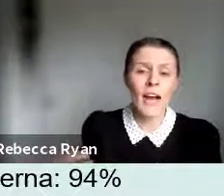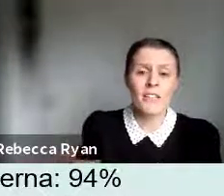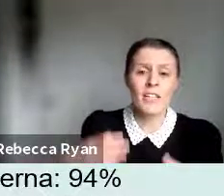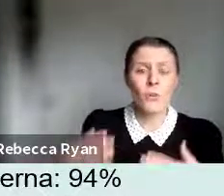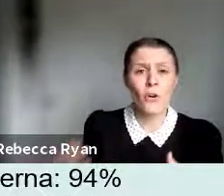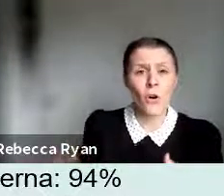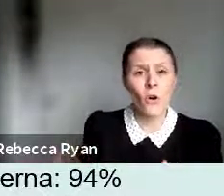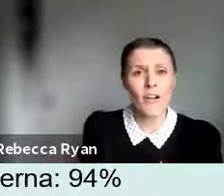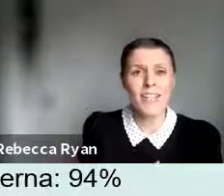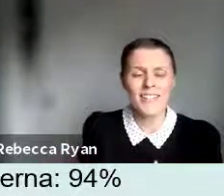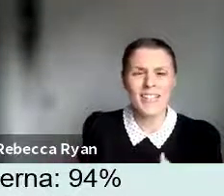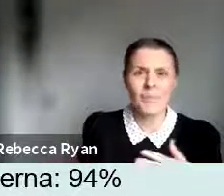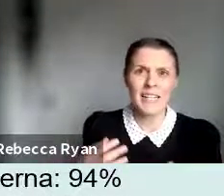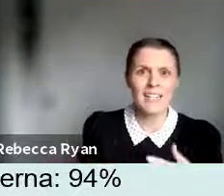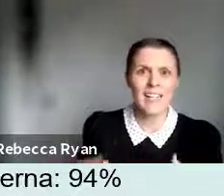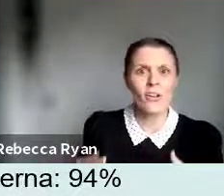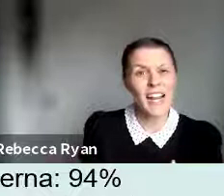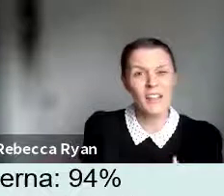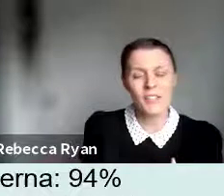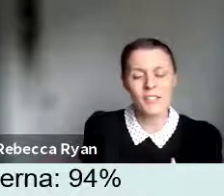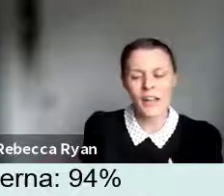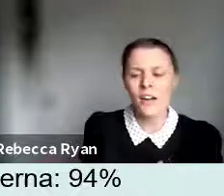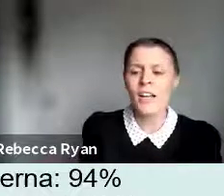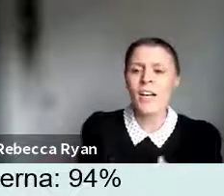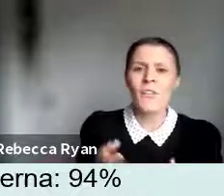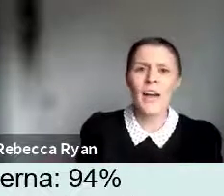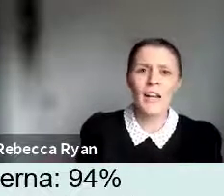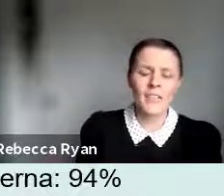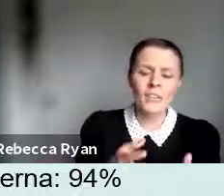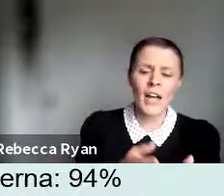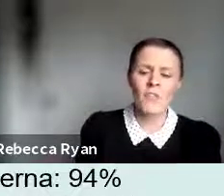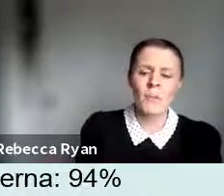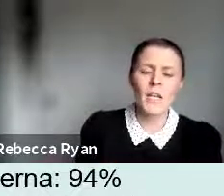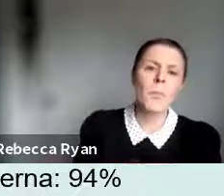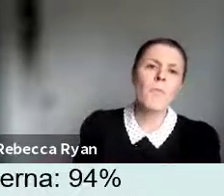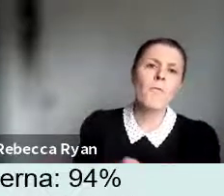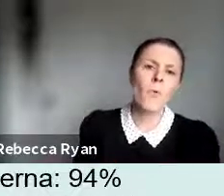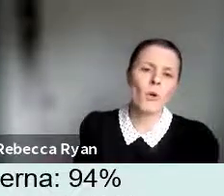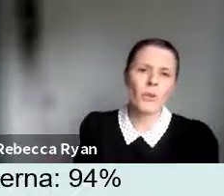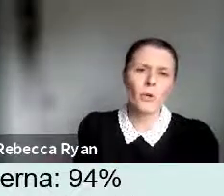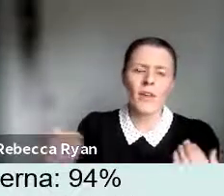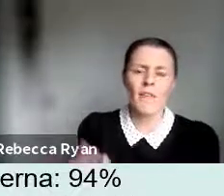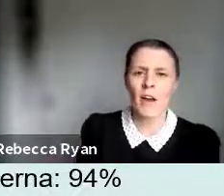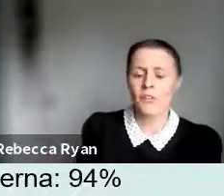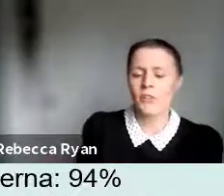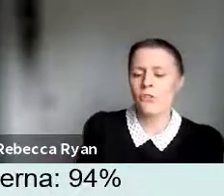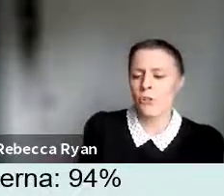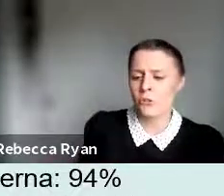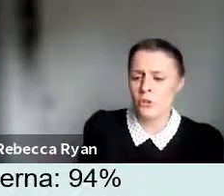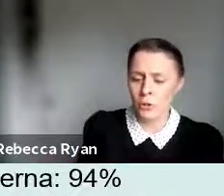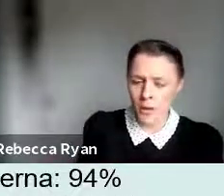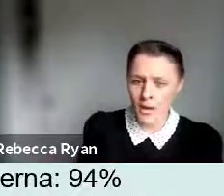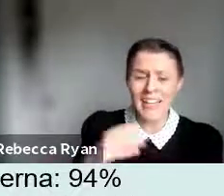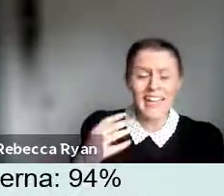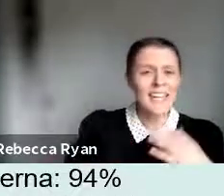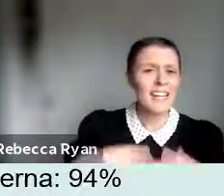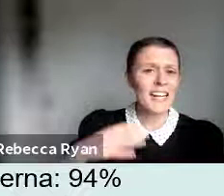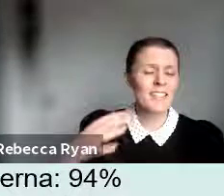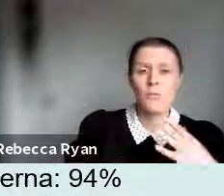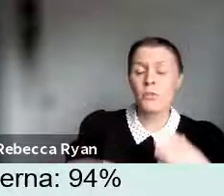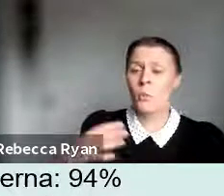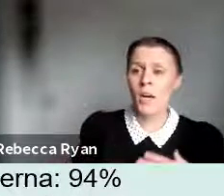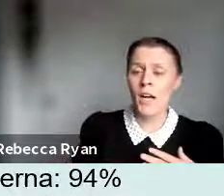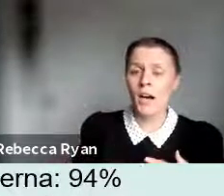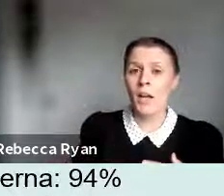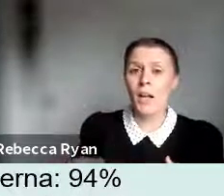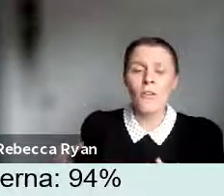COVID vaccine when they're already sick because then they're kind of scared. Vaccines have to be done before you get that virus introduced into your body. It takes